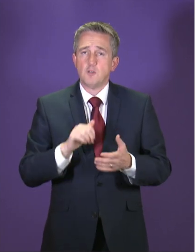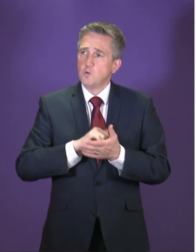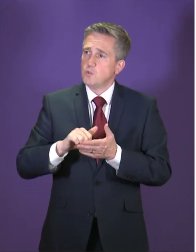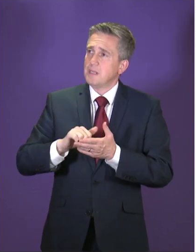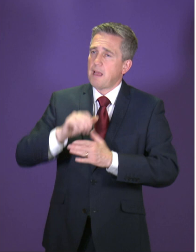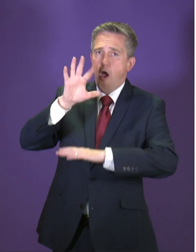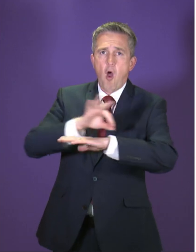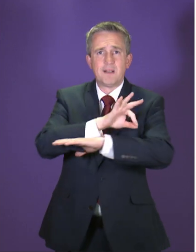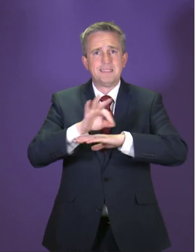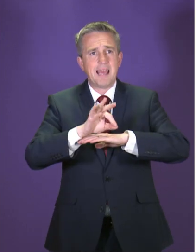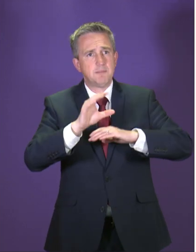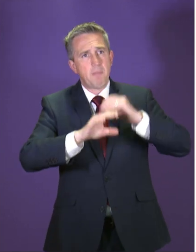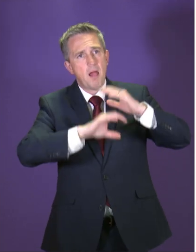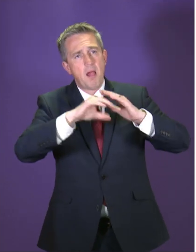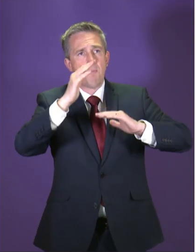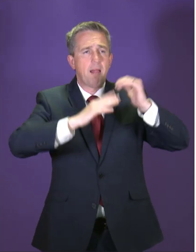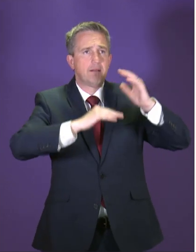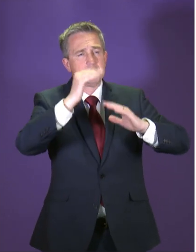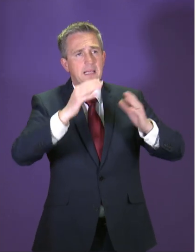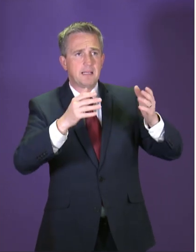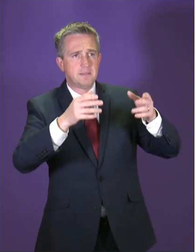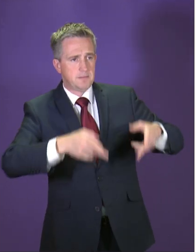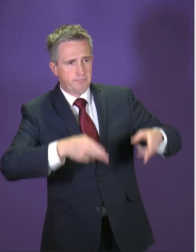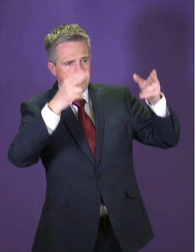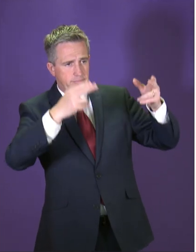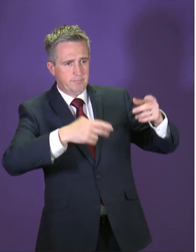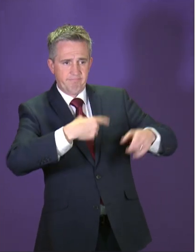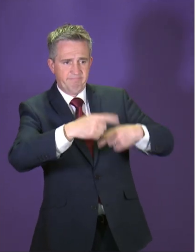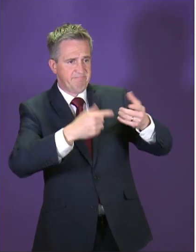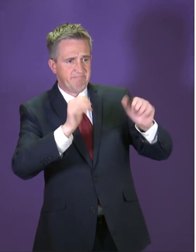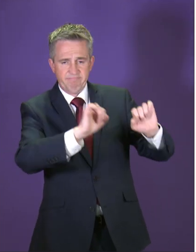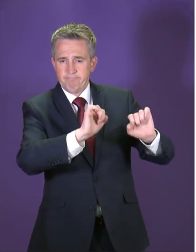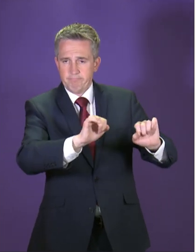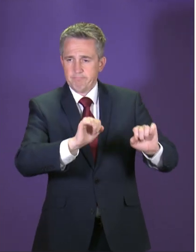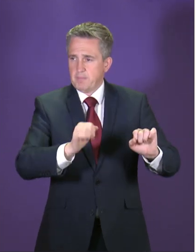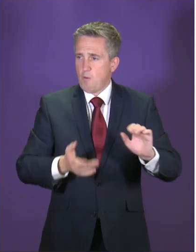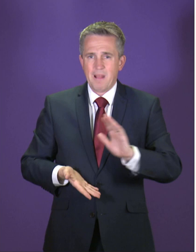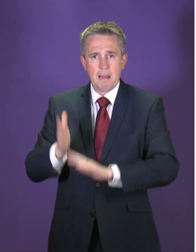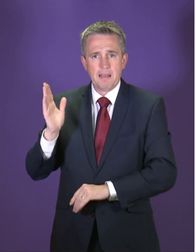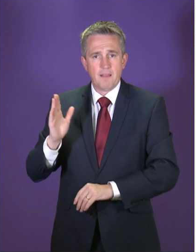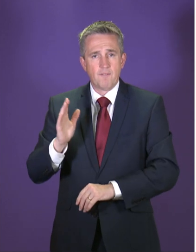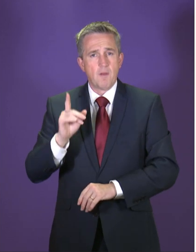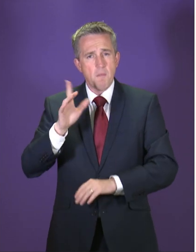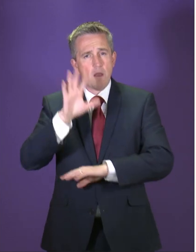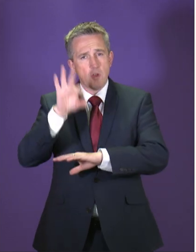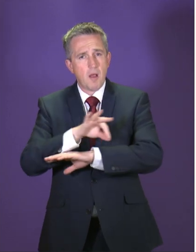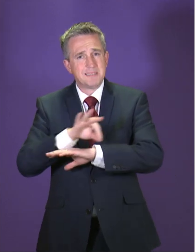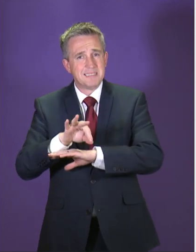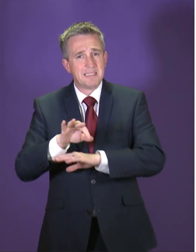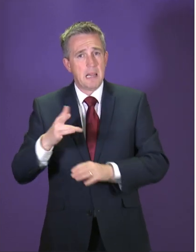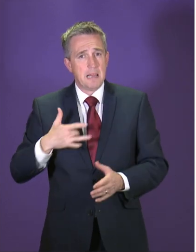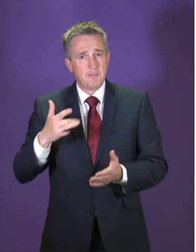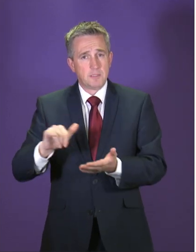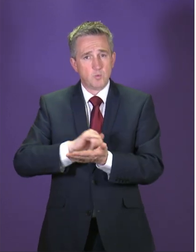structures, we build buildings, we walk away, and they have their own life. And one of the curious things about being an architect in one's own